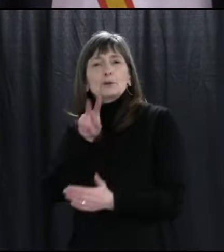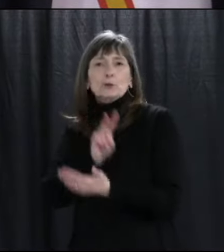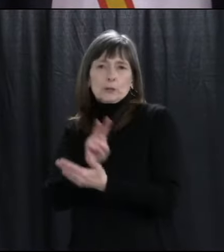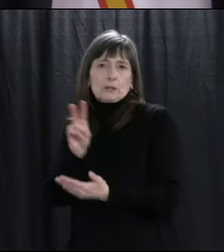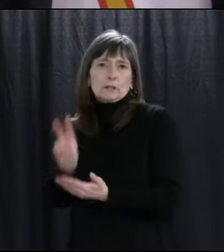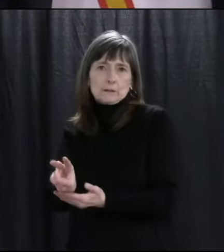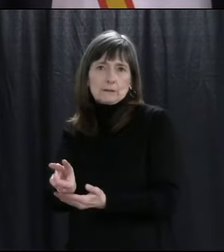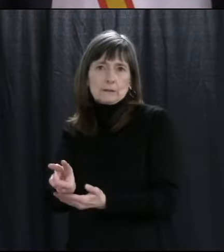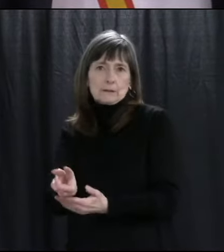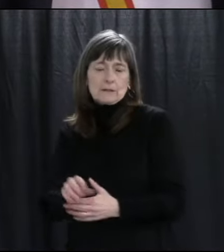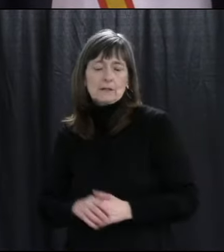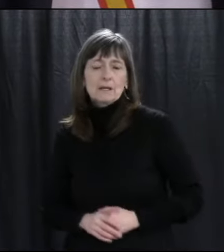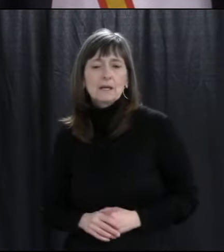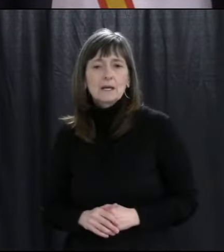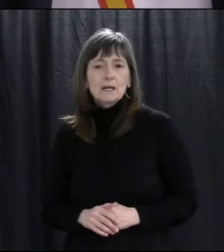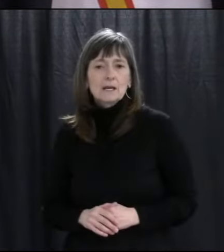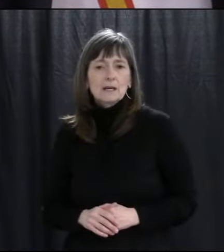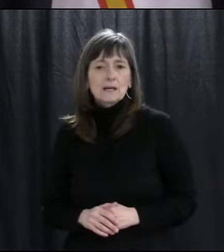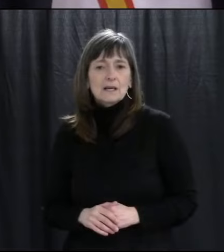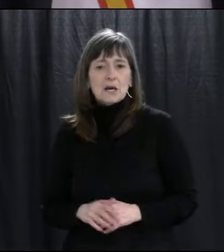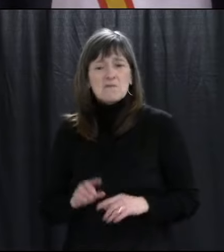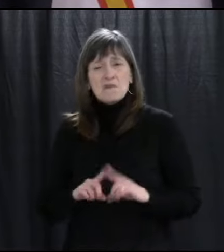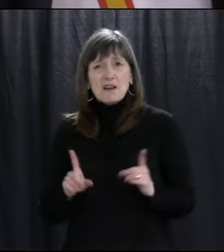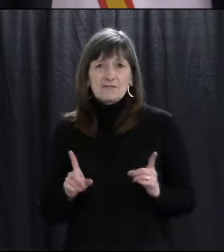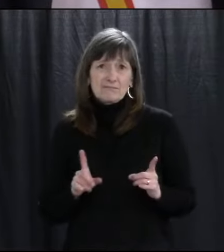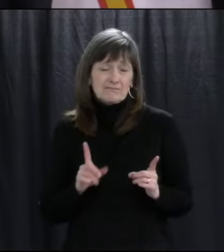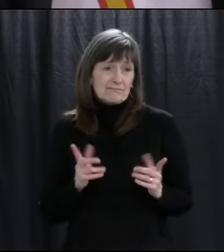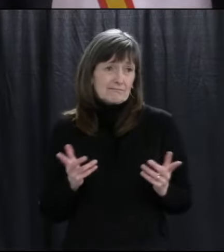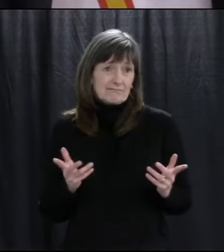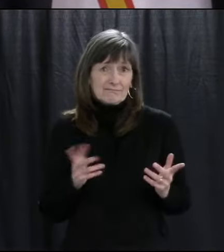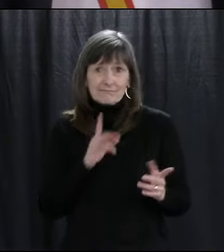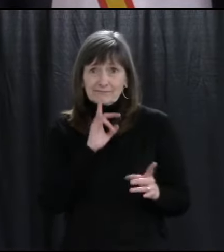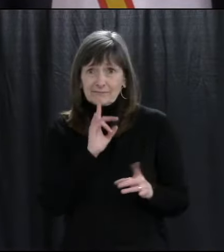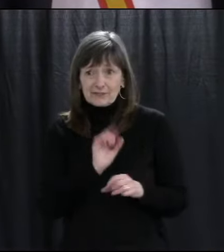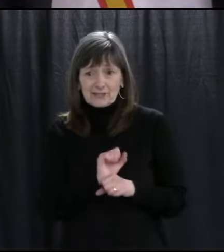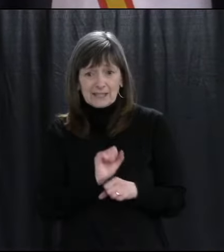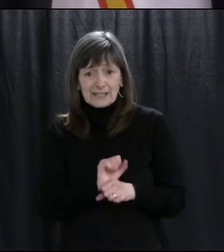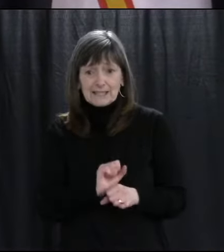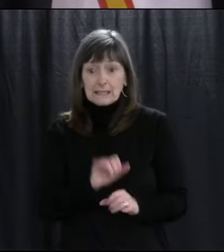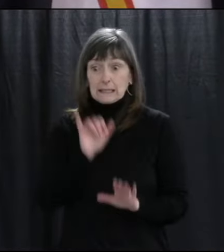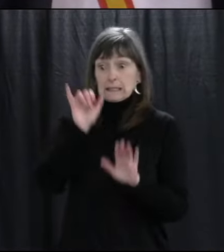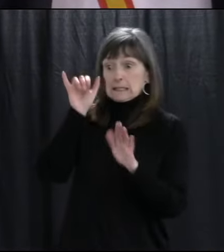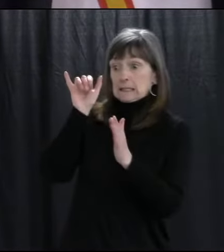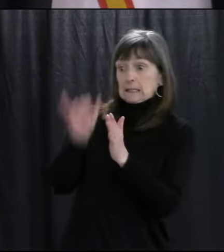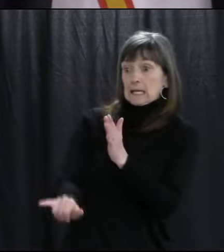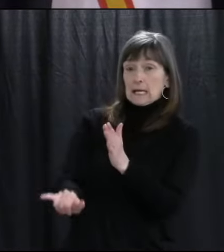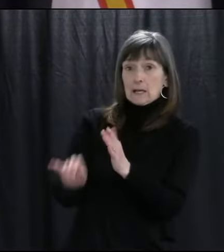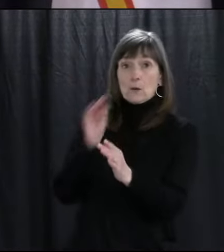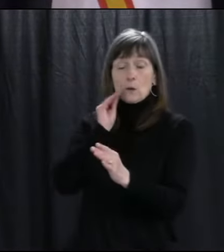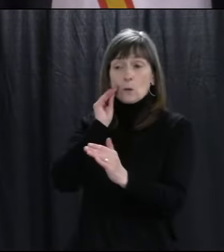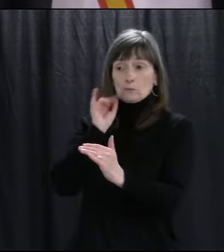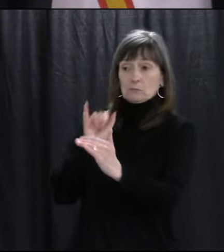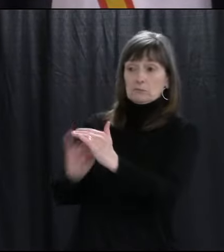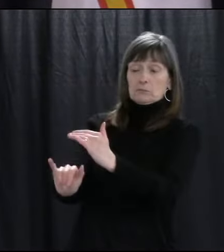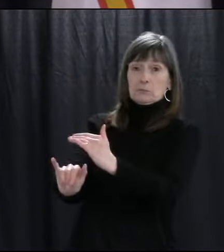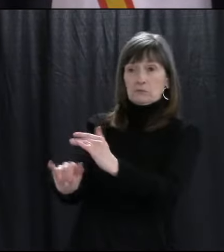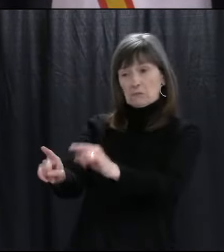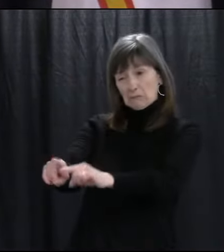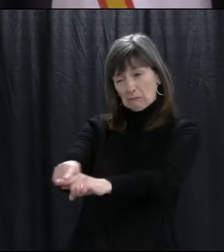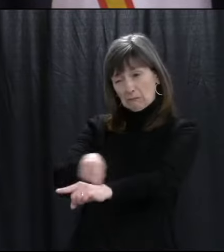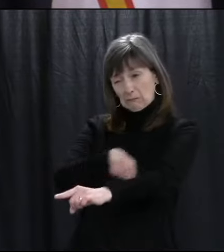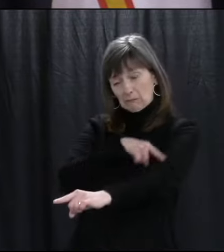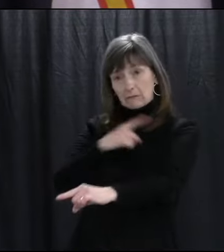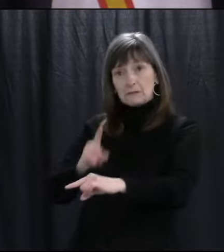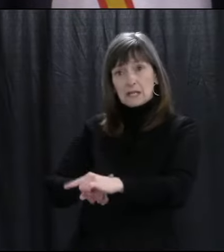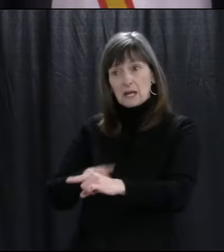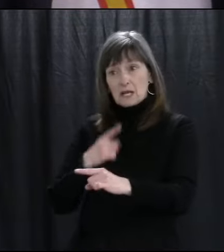But chances are you're not going to have to be in your house for an extended period of time where you would not be